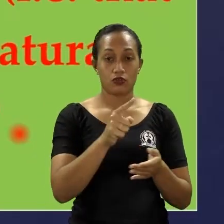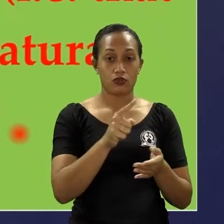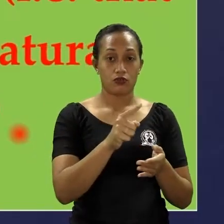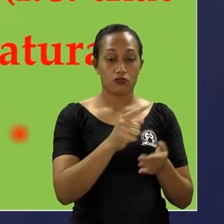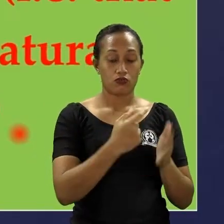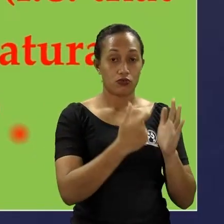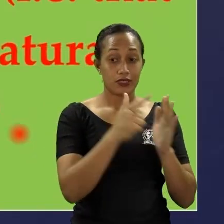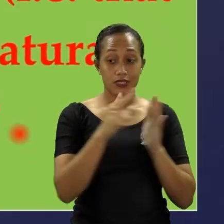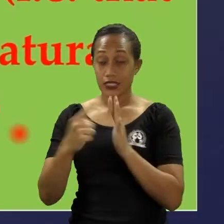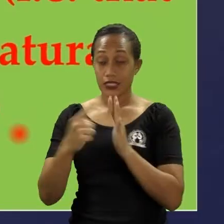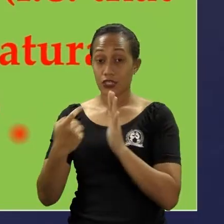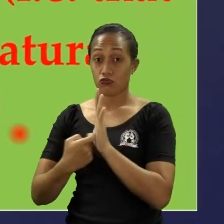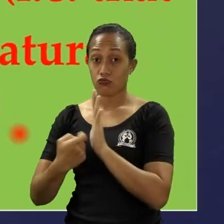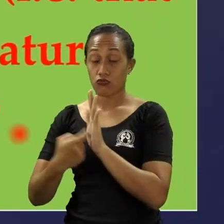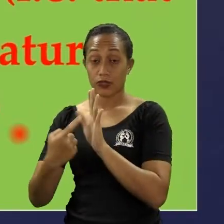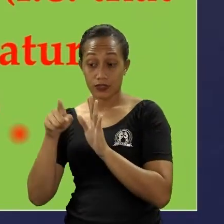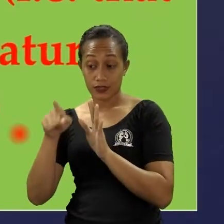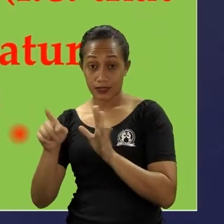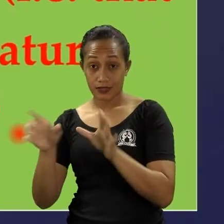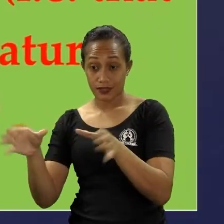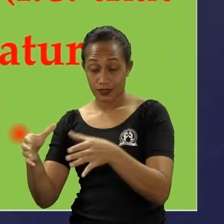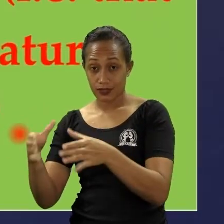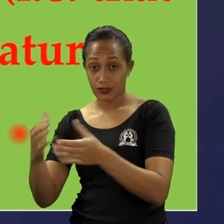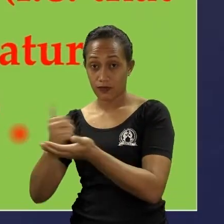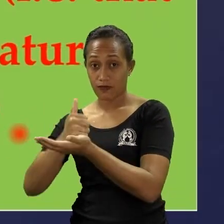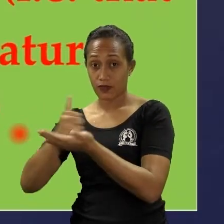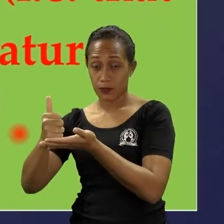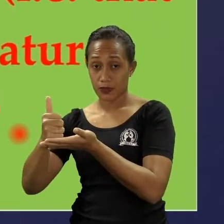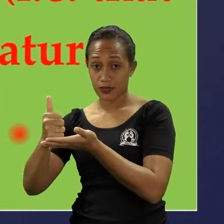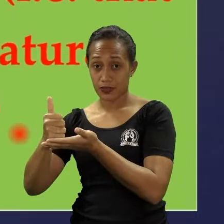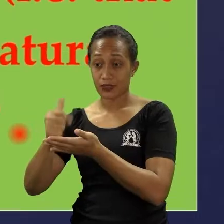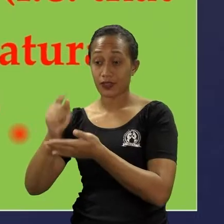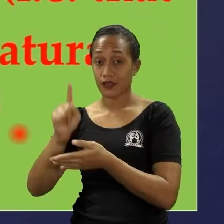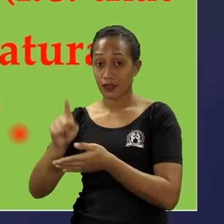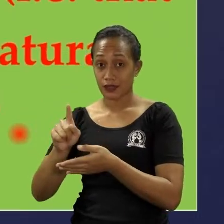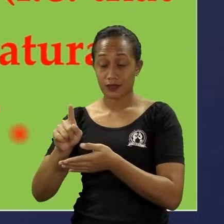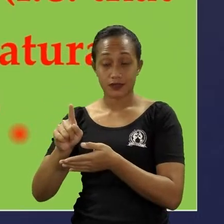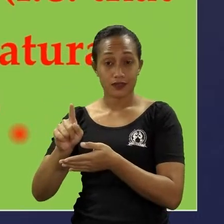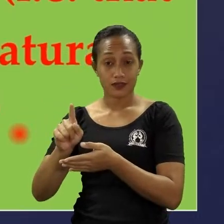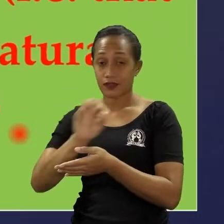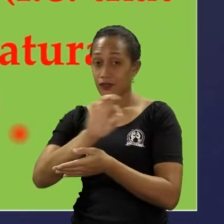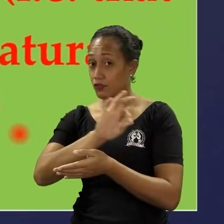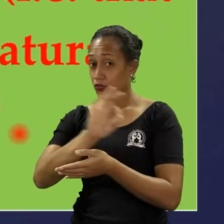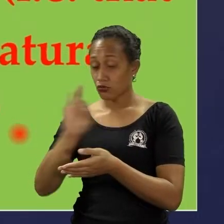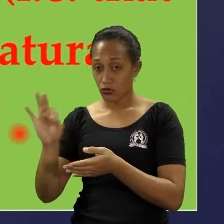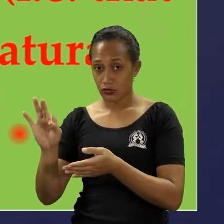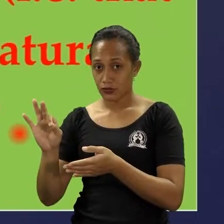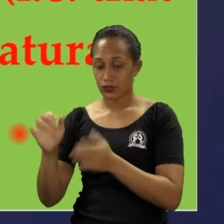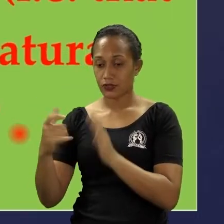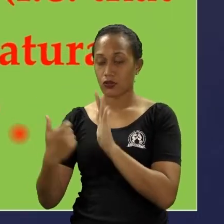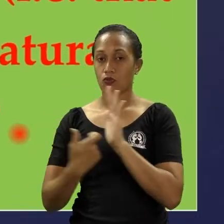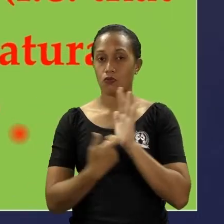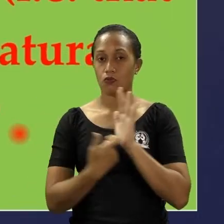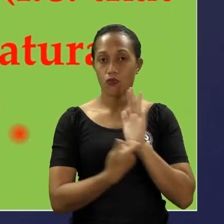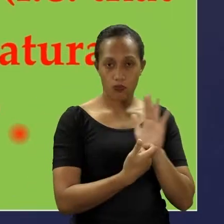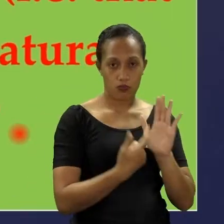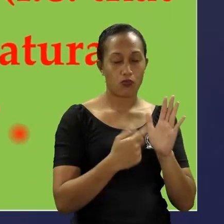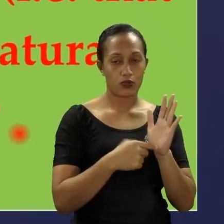irrational numbers, these are the set of numbers that are not rational